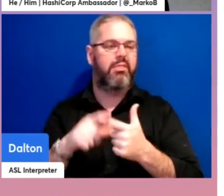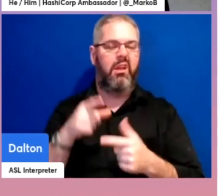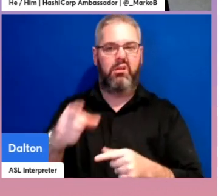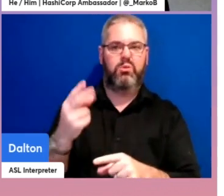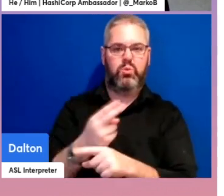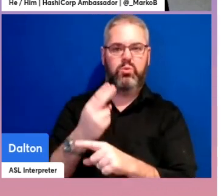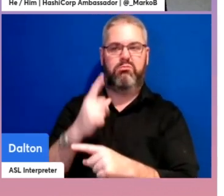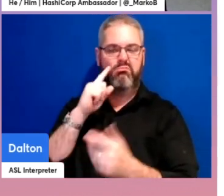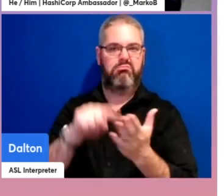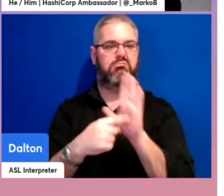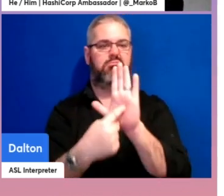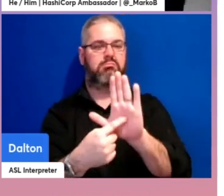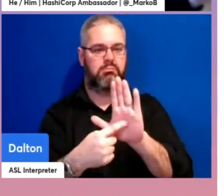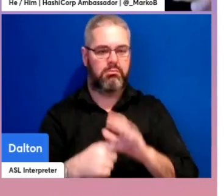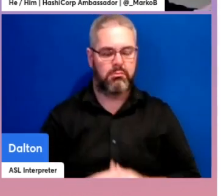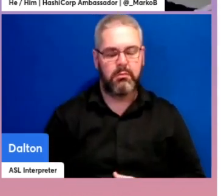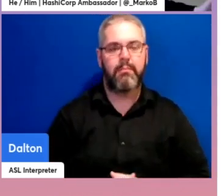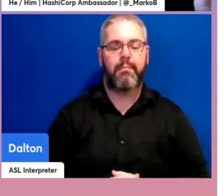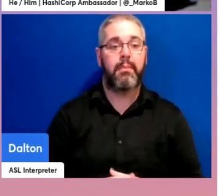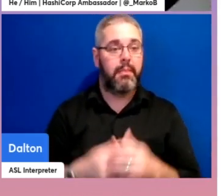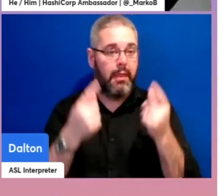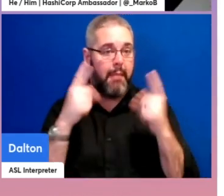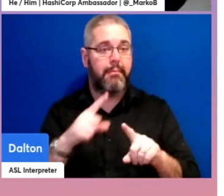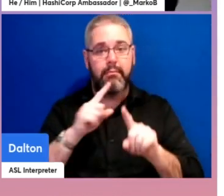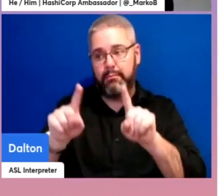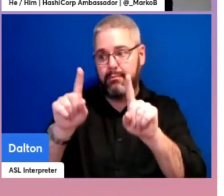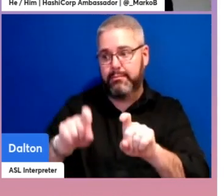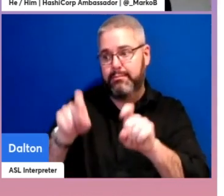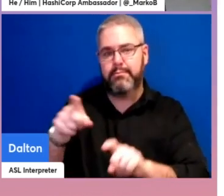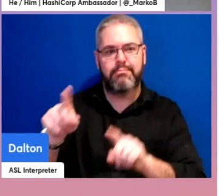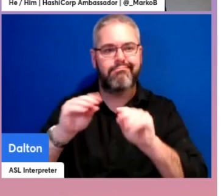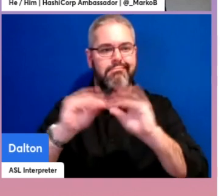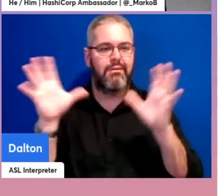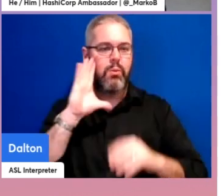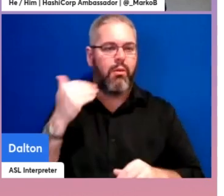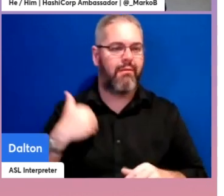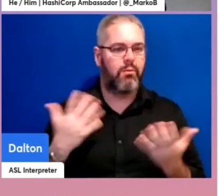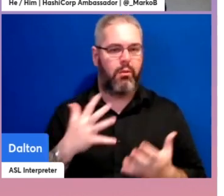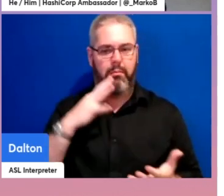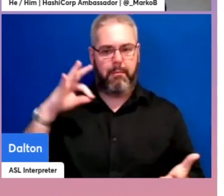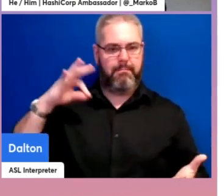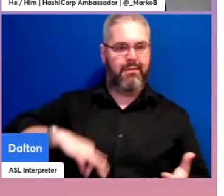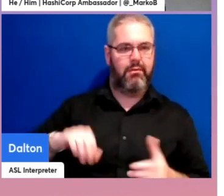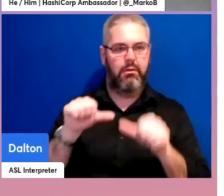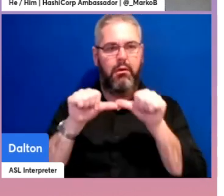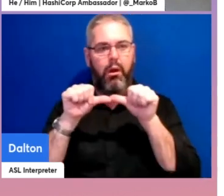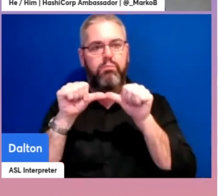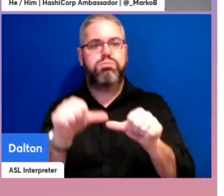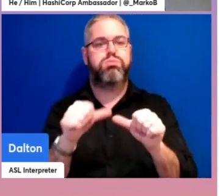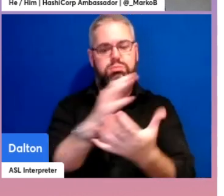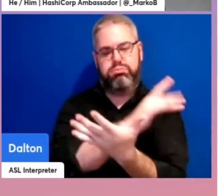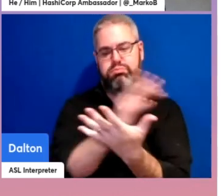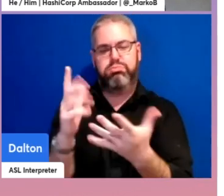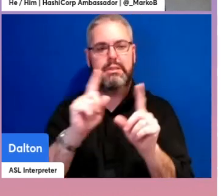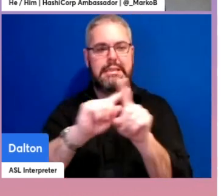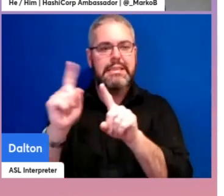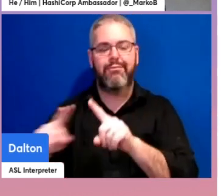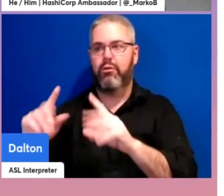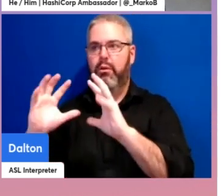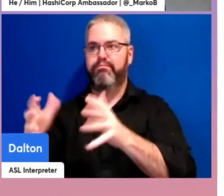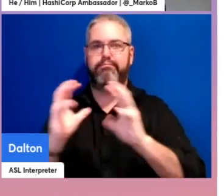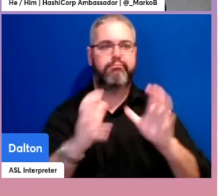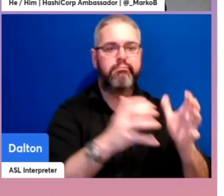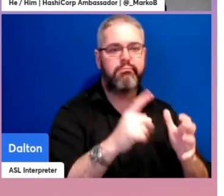fine. By using the testing, obviously, you get the benefits of consistencies across different teams where